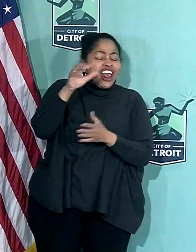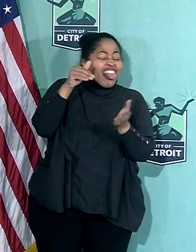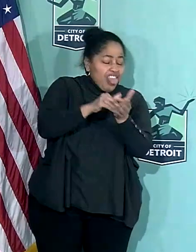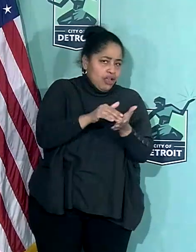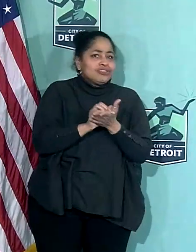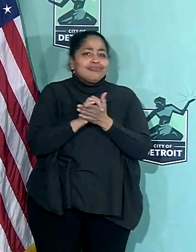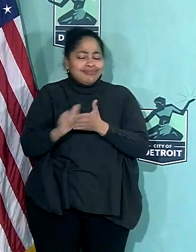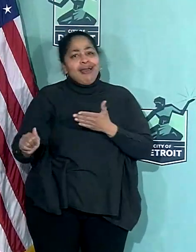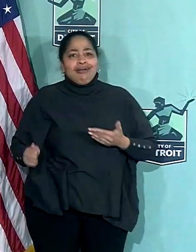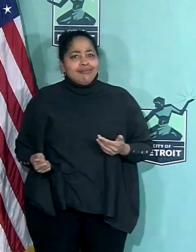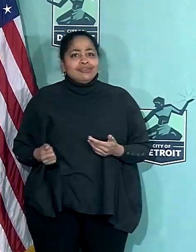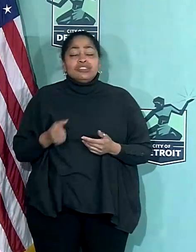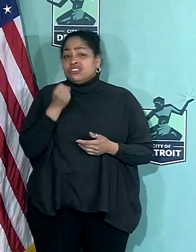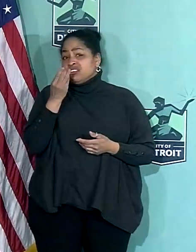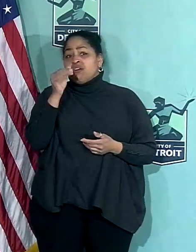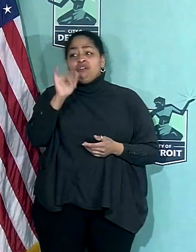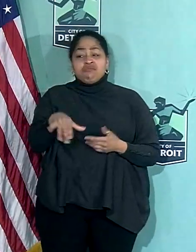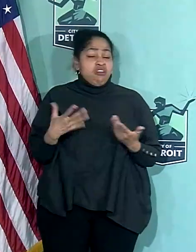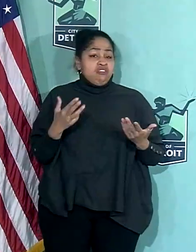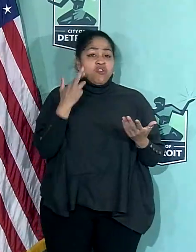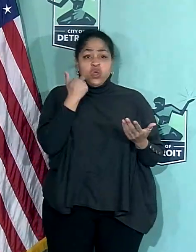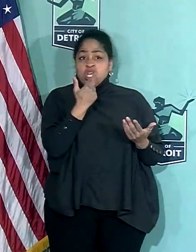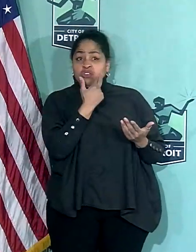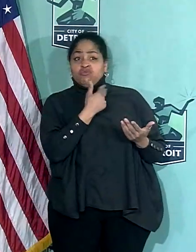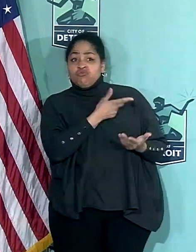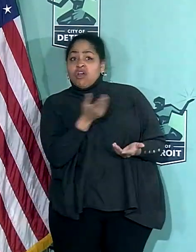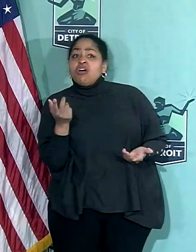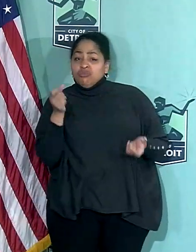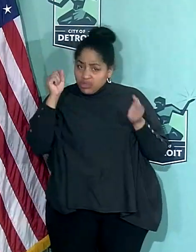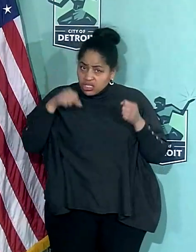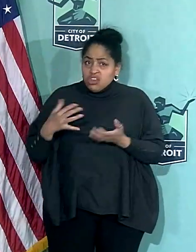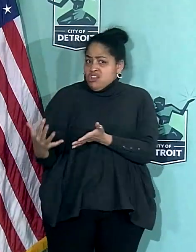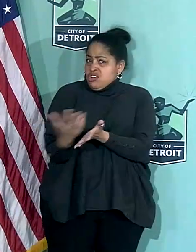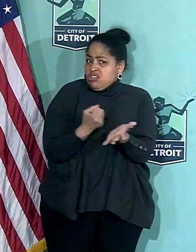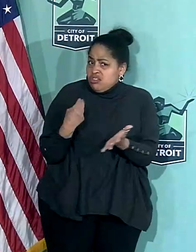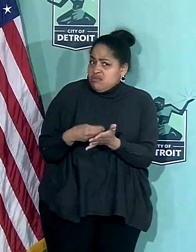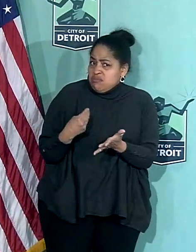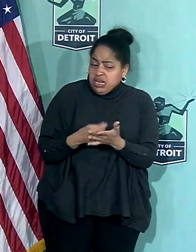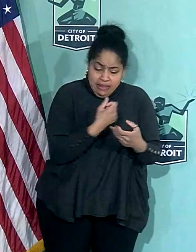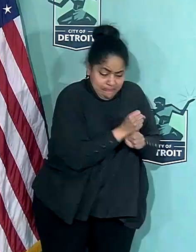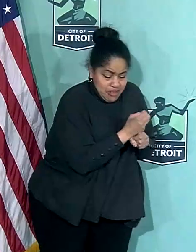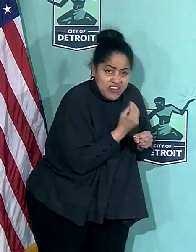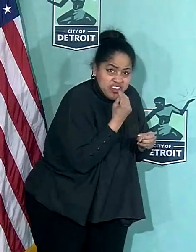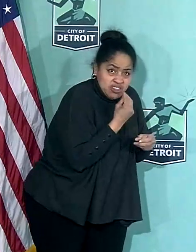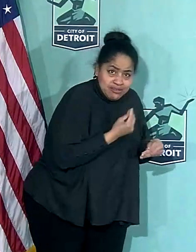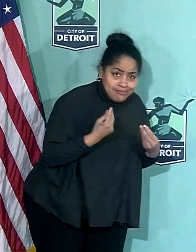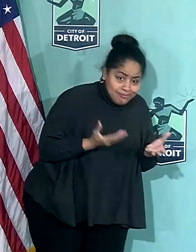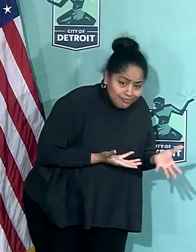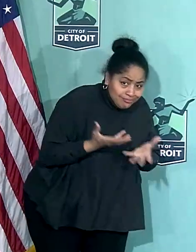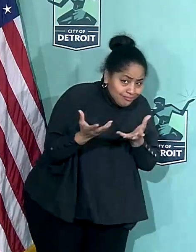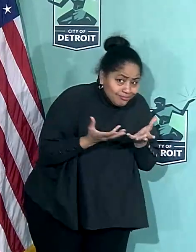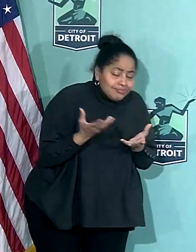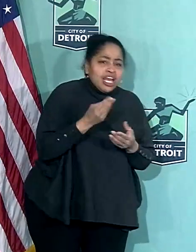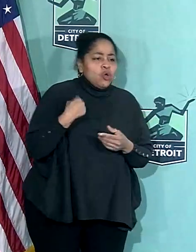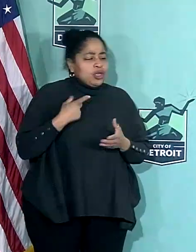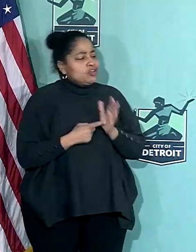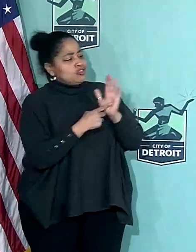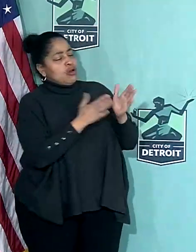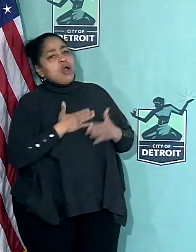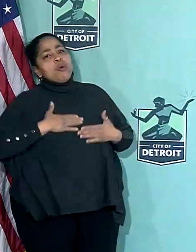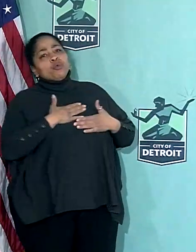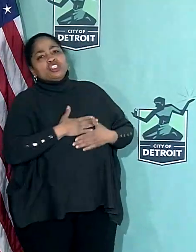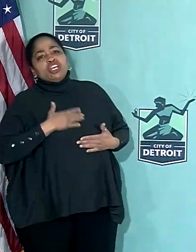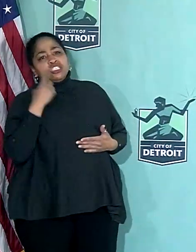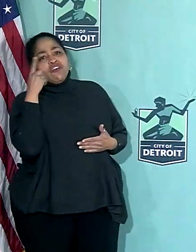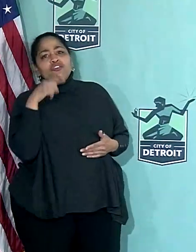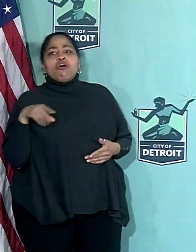$400,000 so that the restaurants could earn some money making the food, and we can show our appreciation